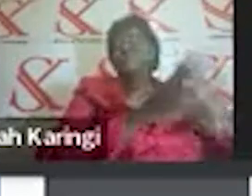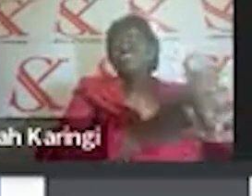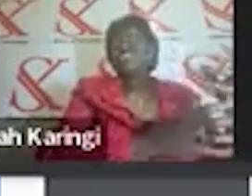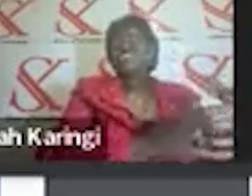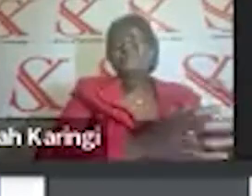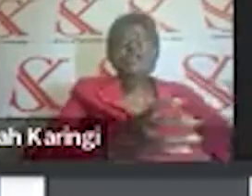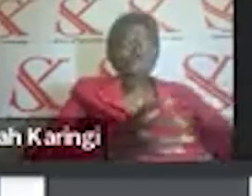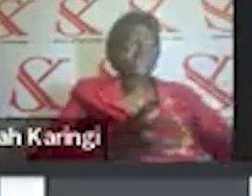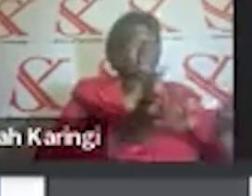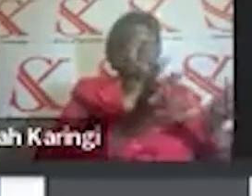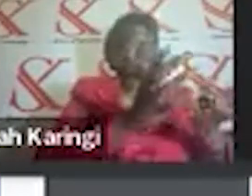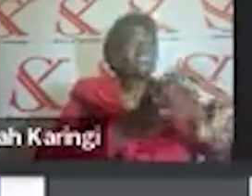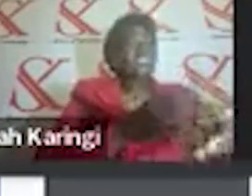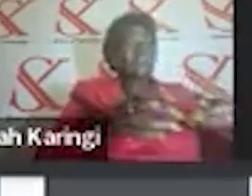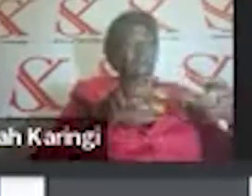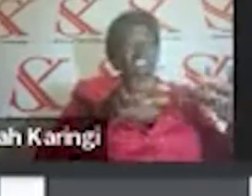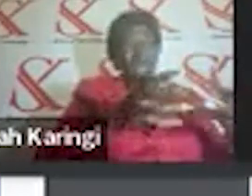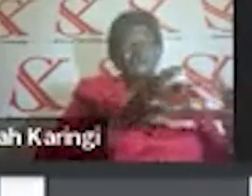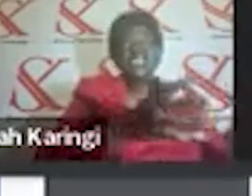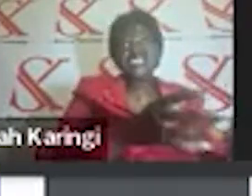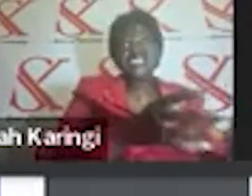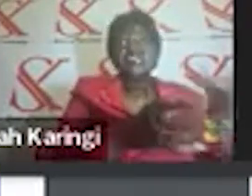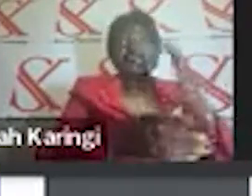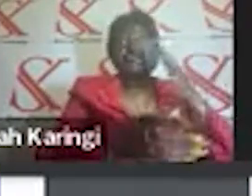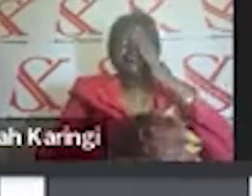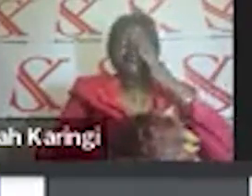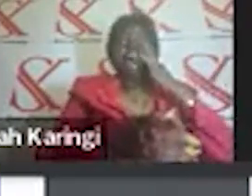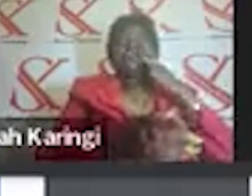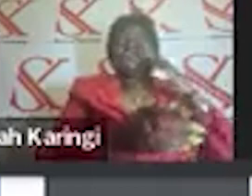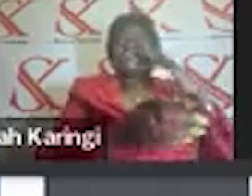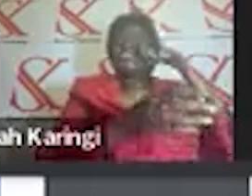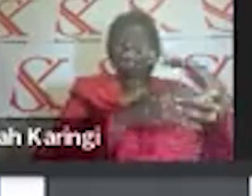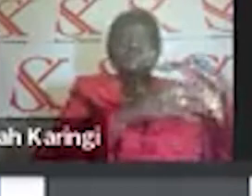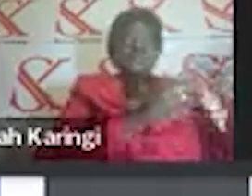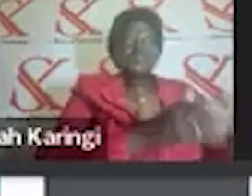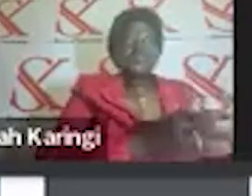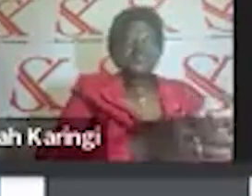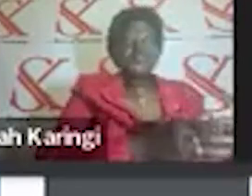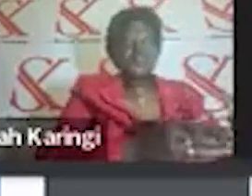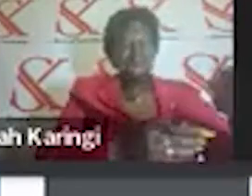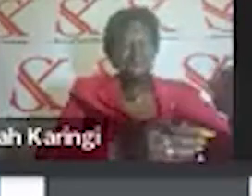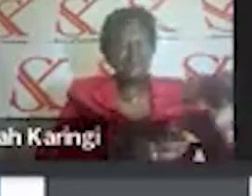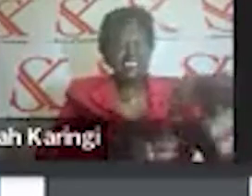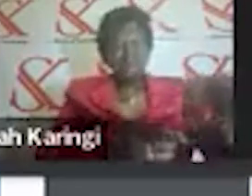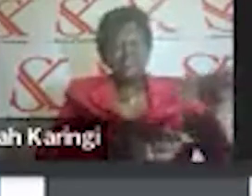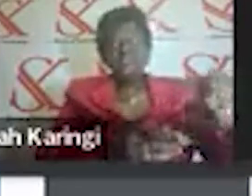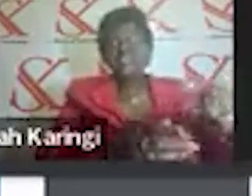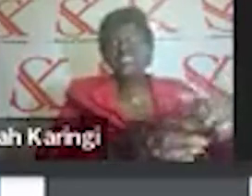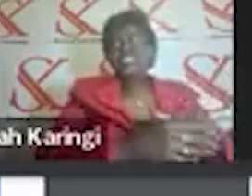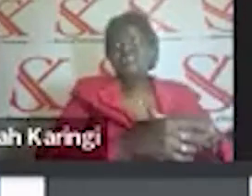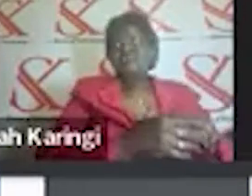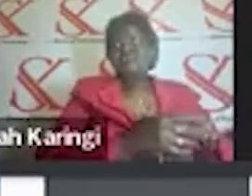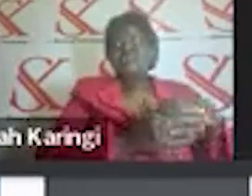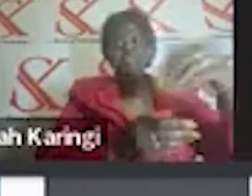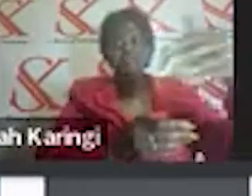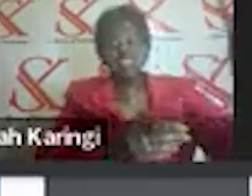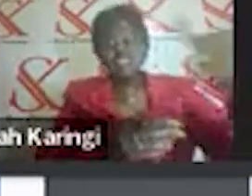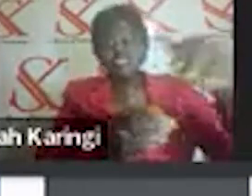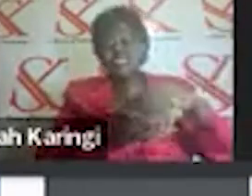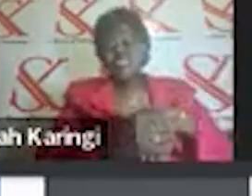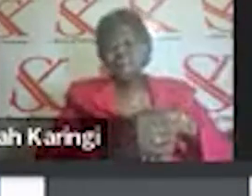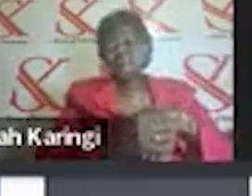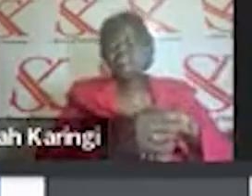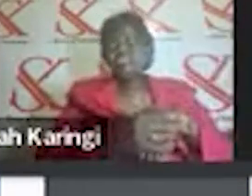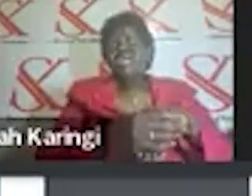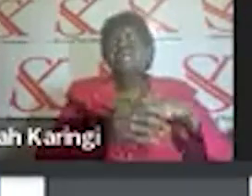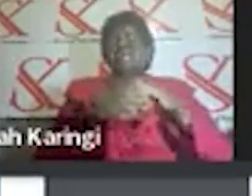them is now coming up, and every time we are working together, I think you can just consult me because even my telephone number is there, my email